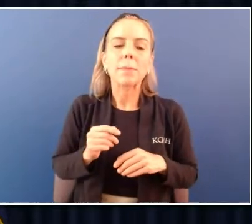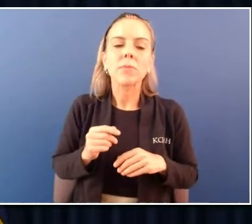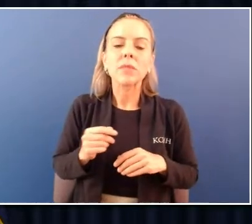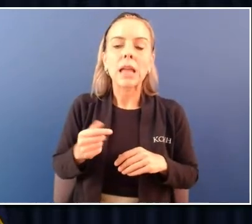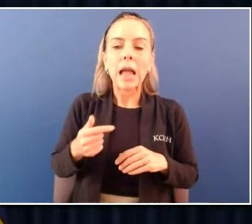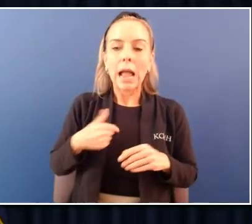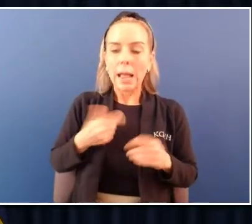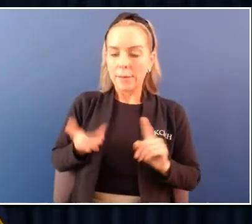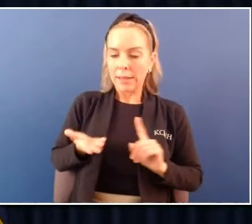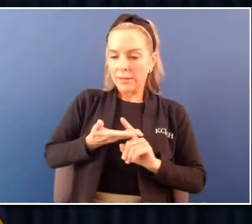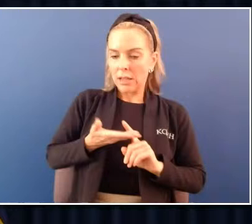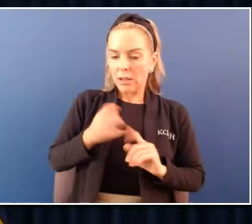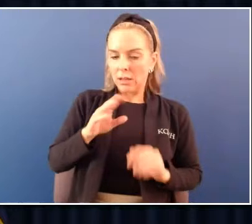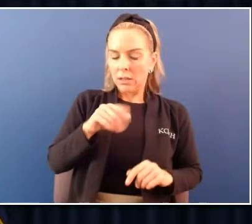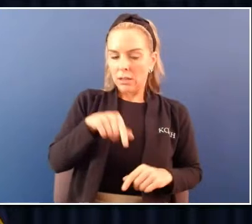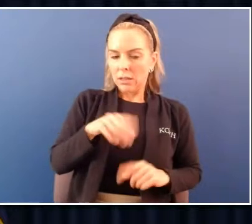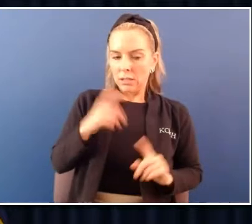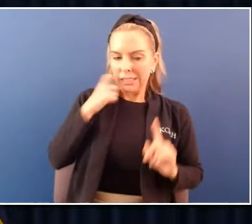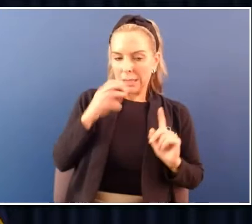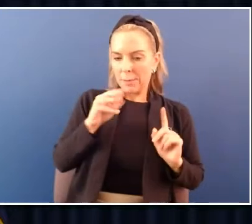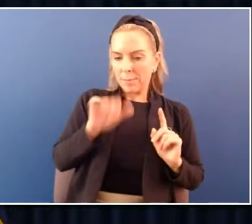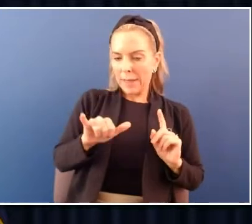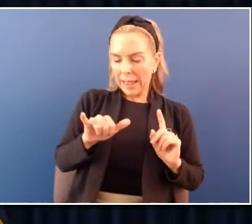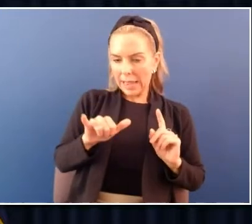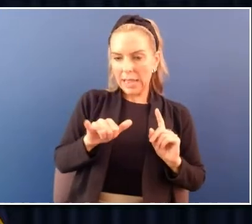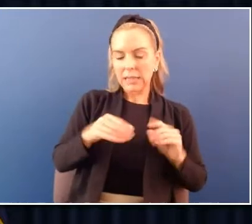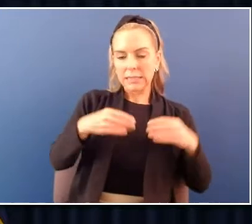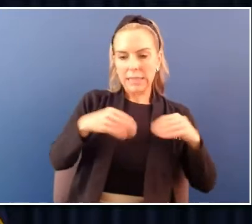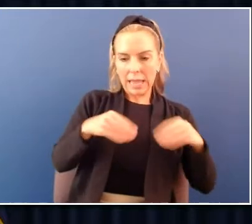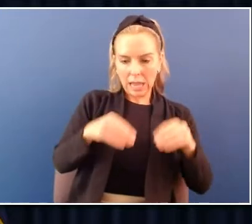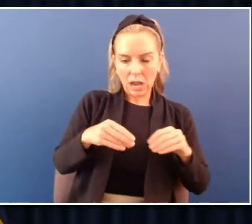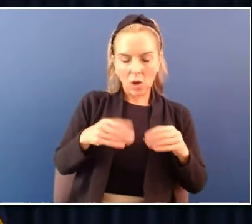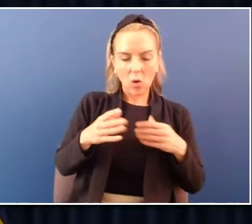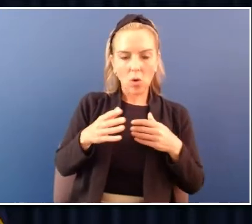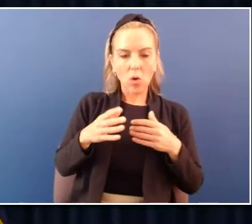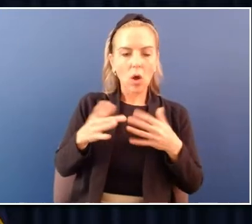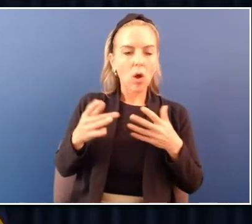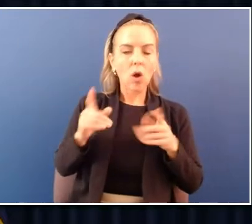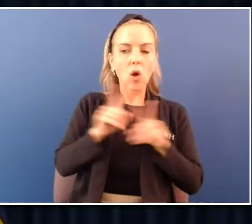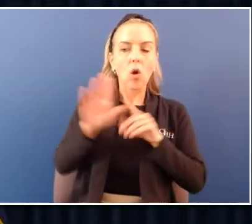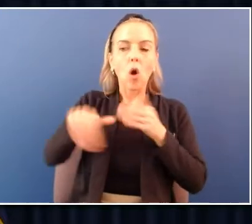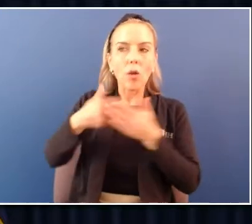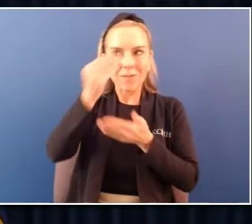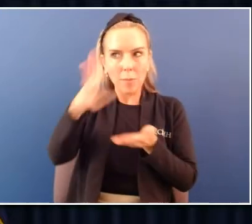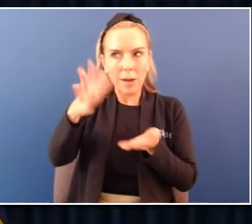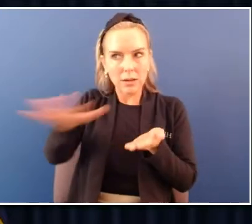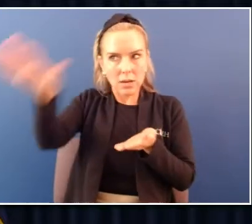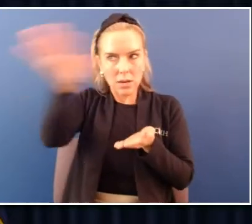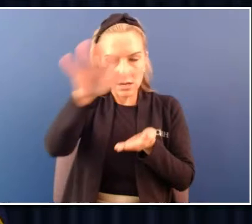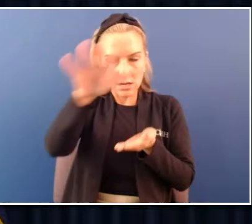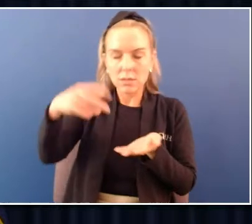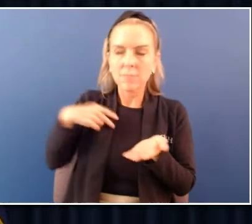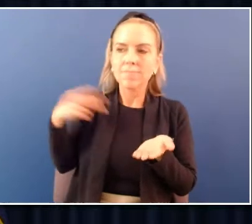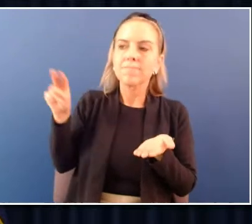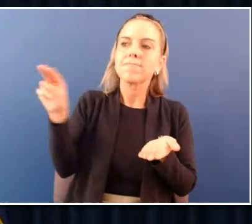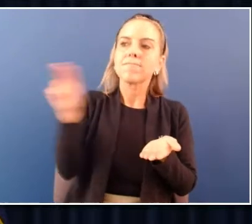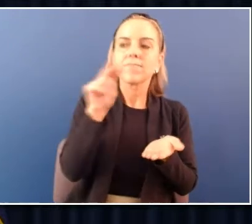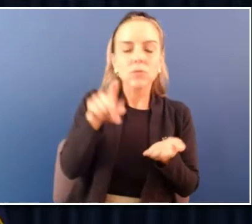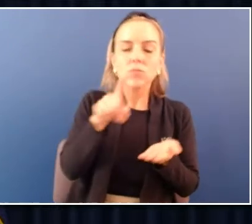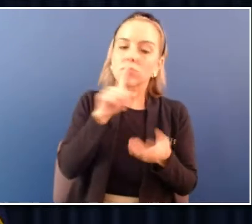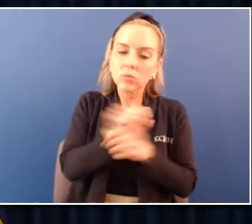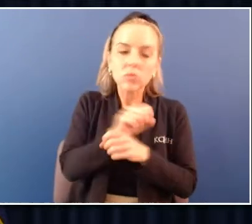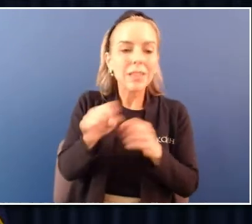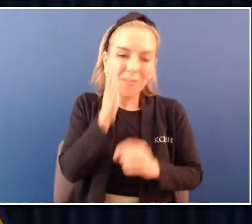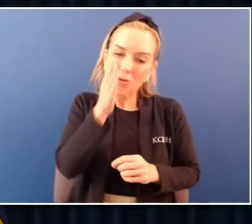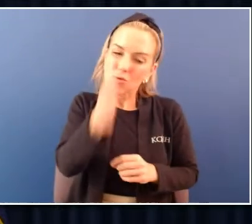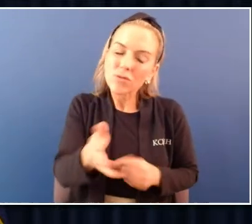on May sales, as well as all the information that is out there, that this is absolutely the future. That